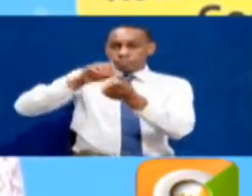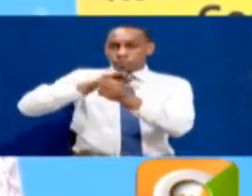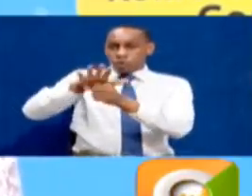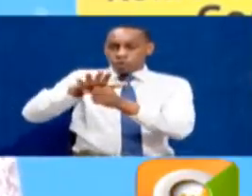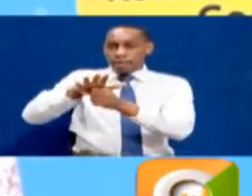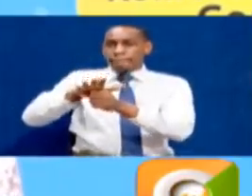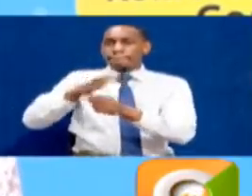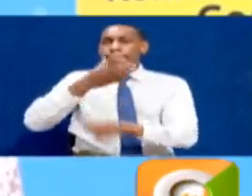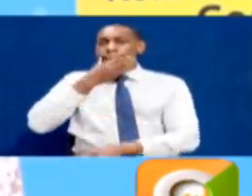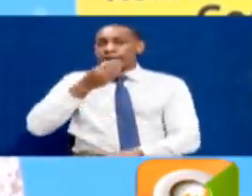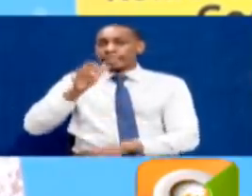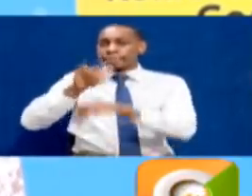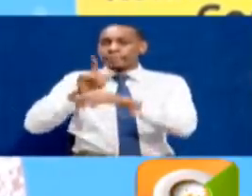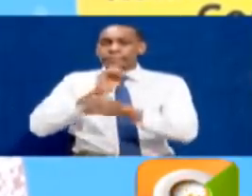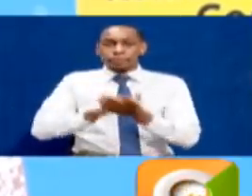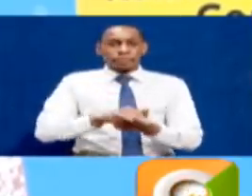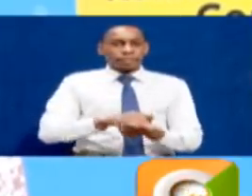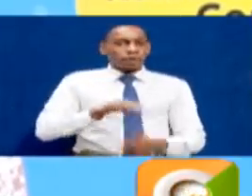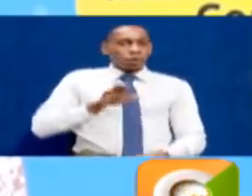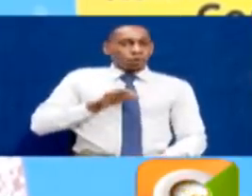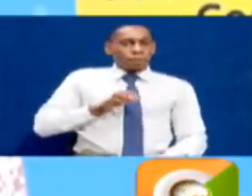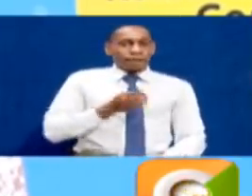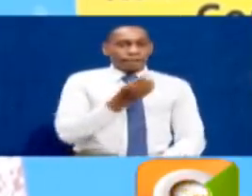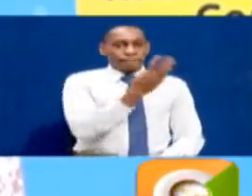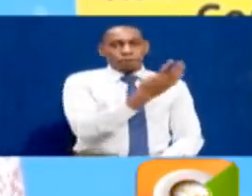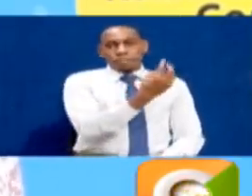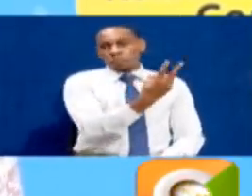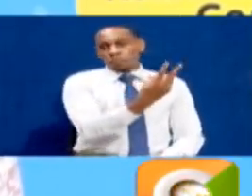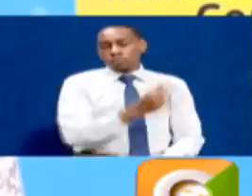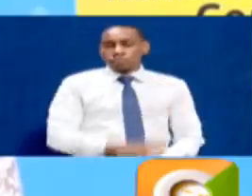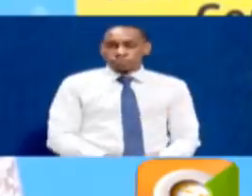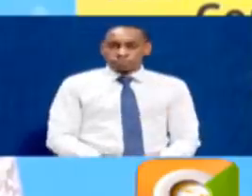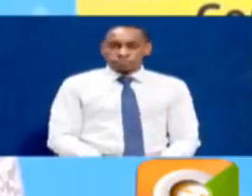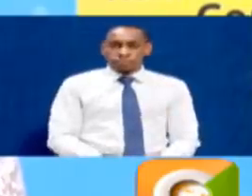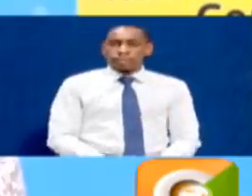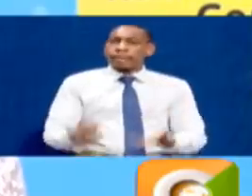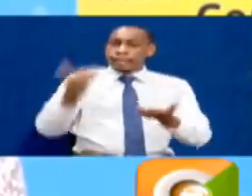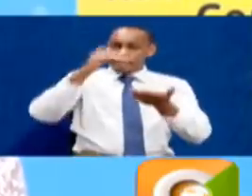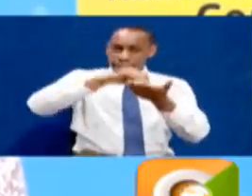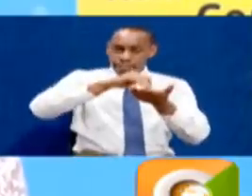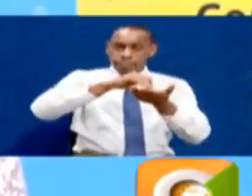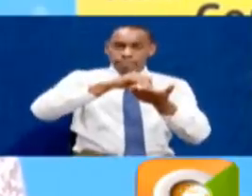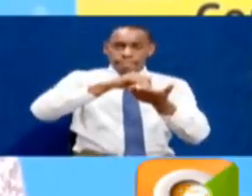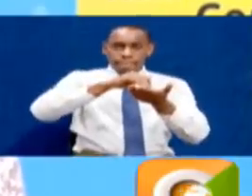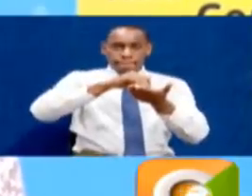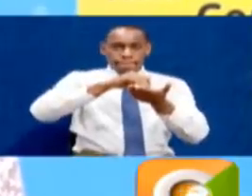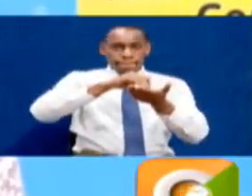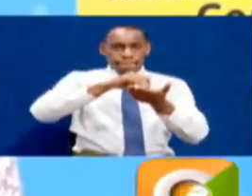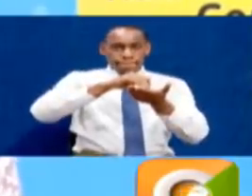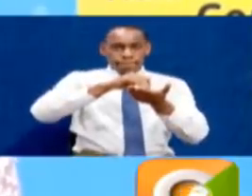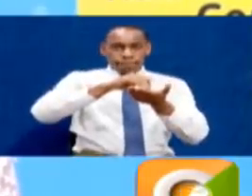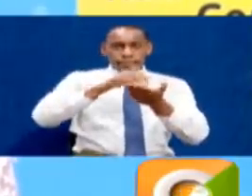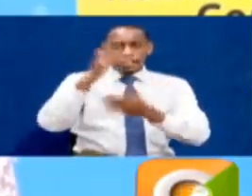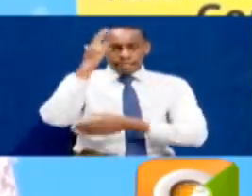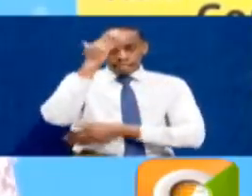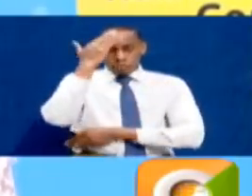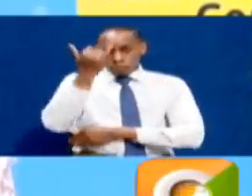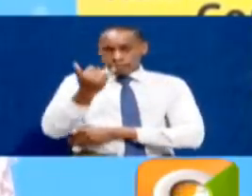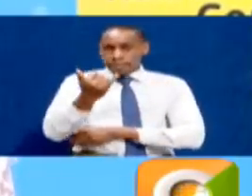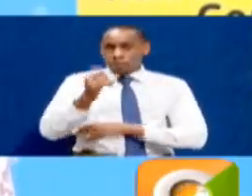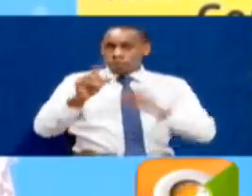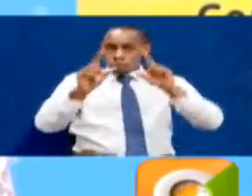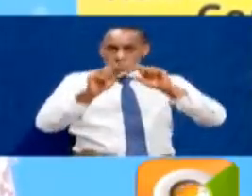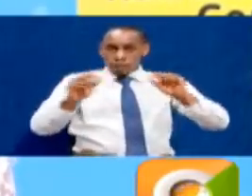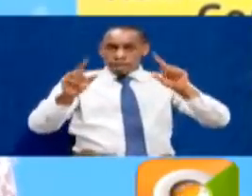male and 42 are female. Again, the reason why we keep